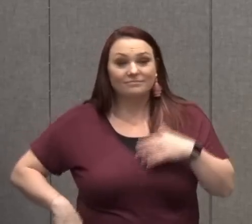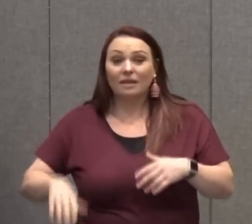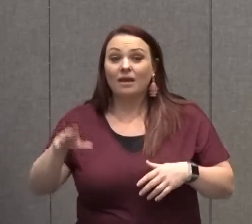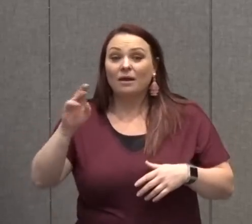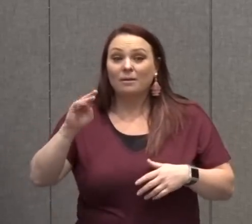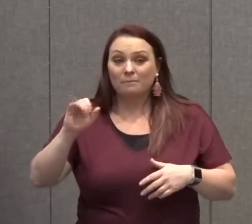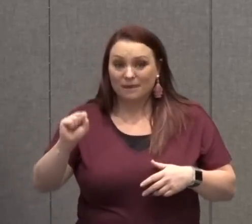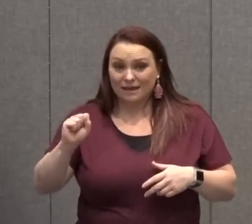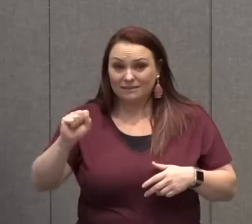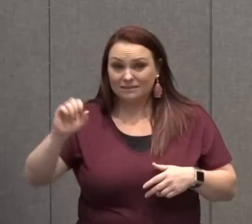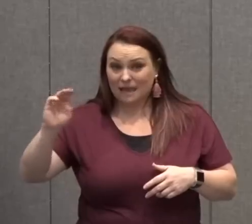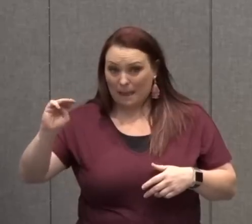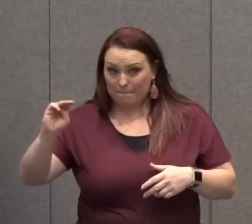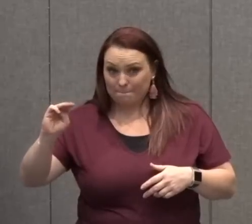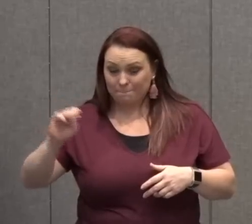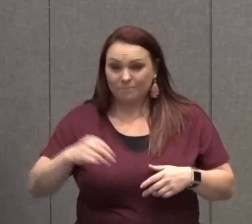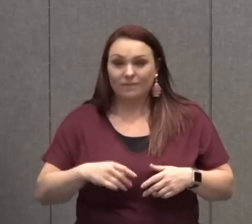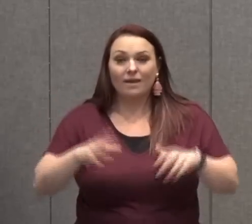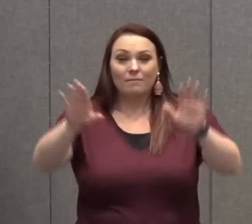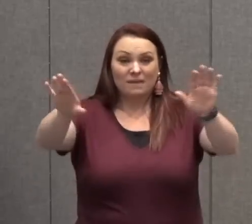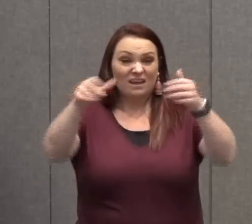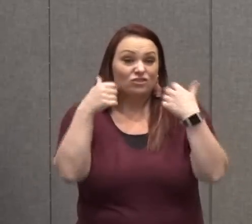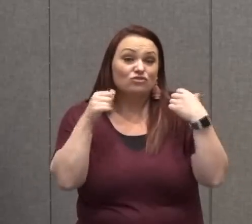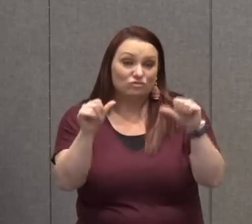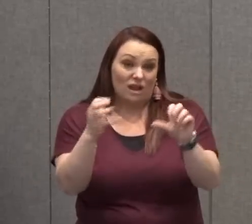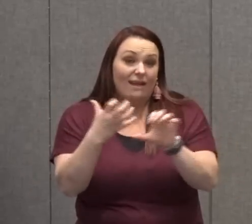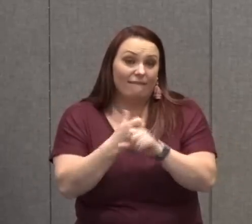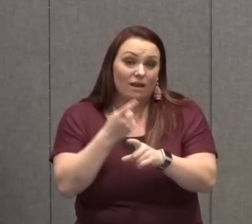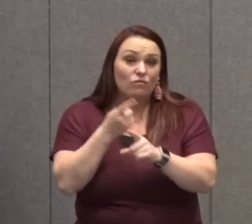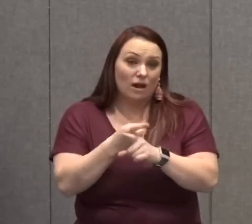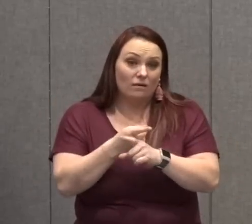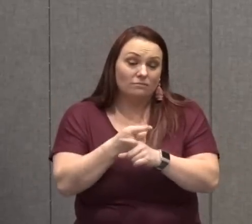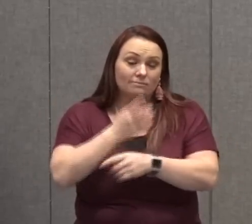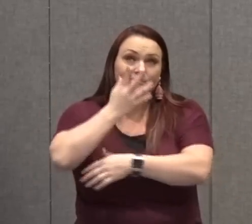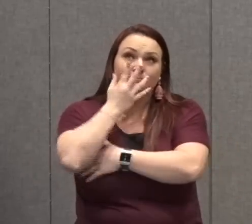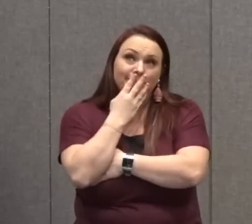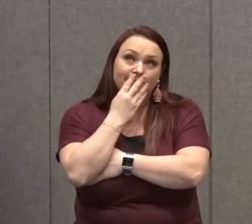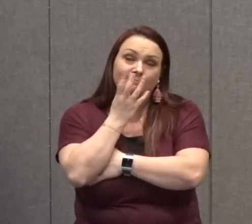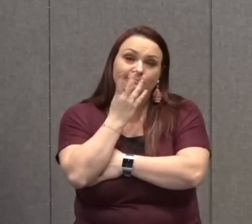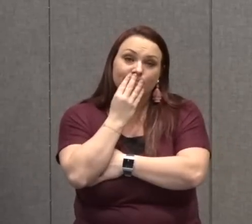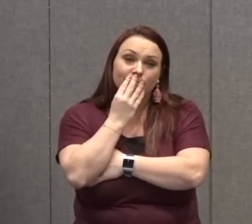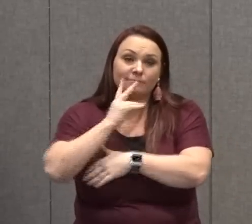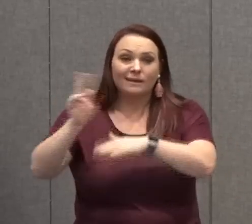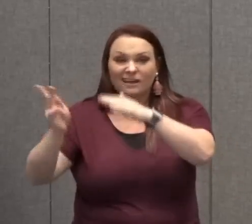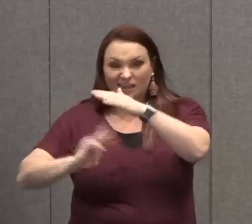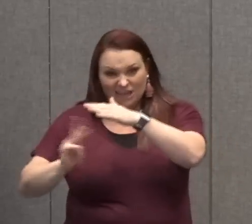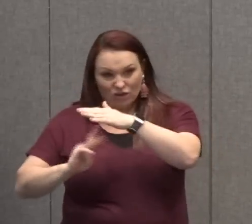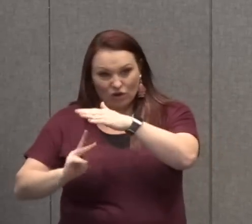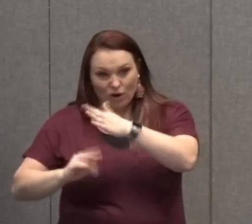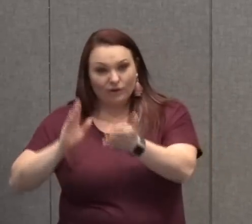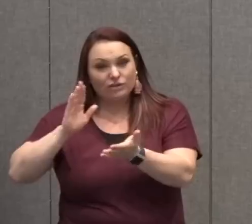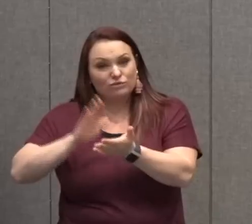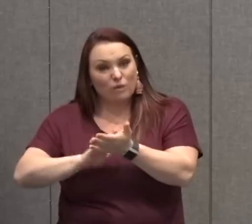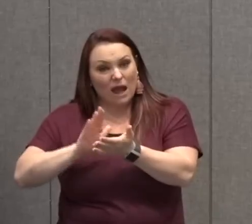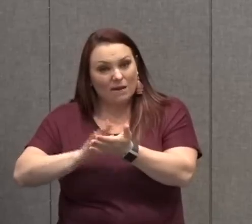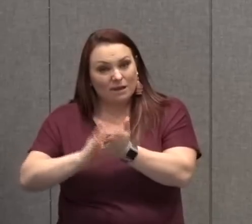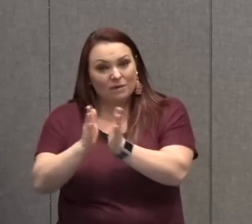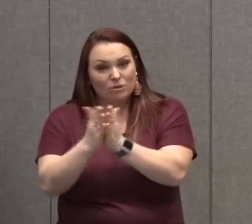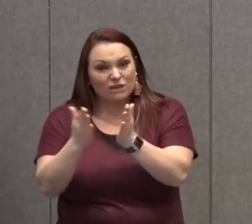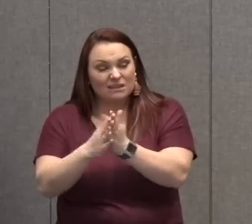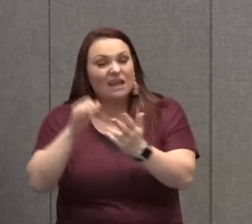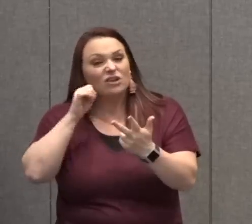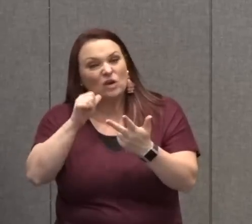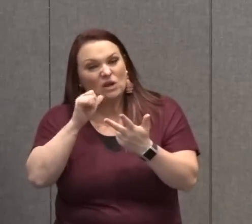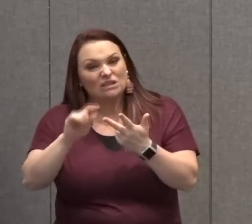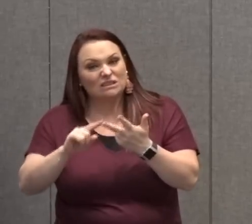Ms. Martindale okay let me try and get this uh uh kindergarteners rhyming books and girls